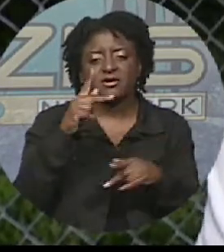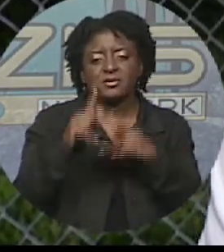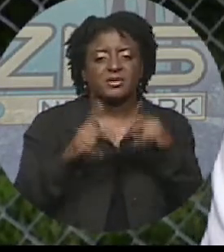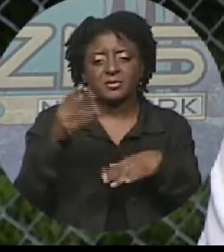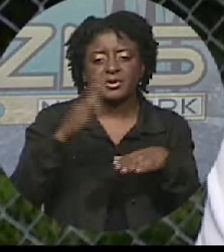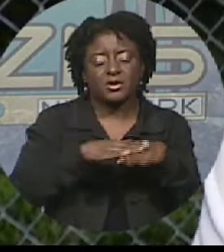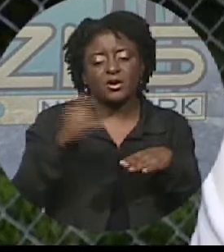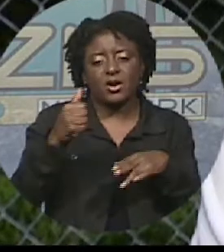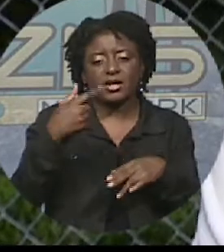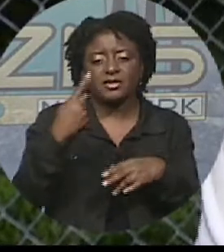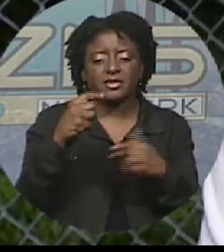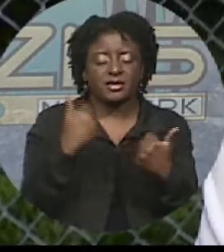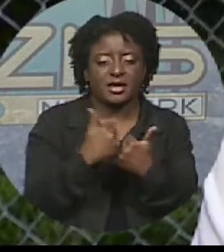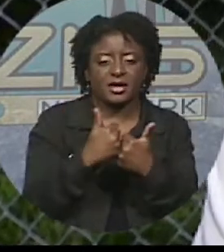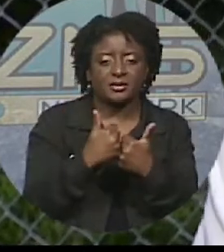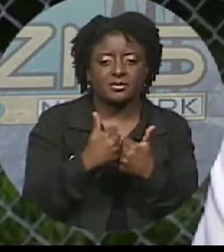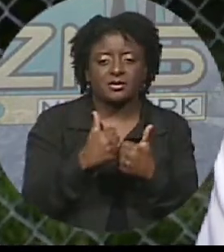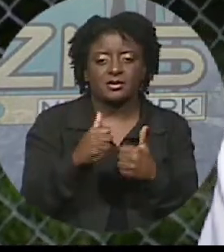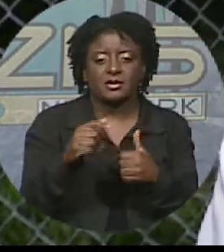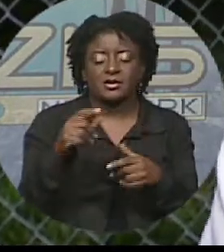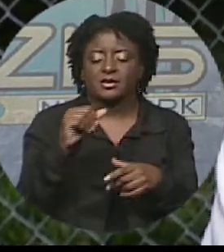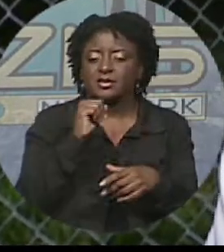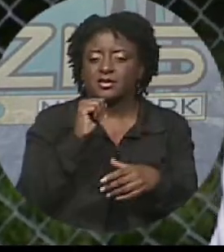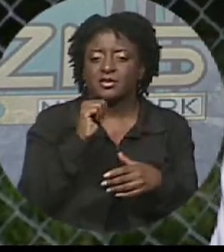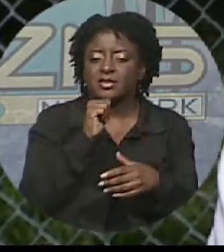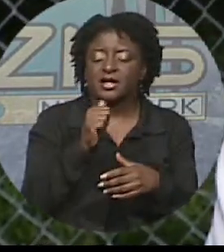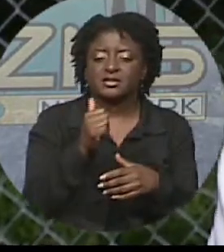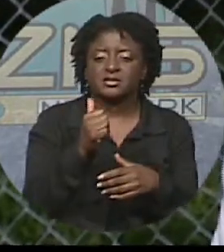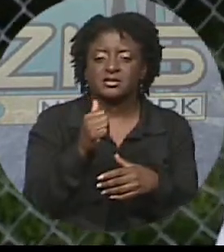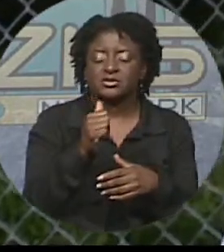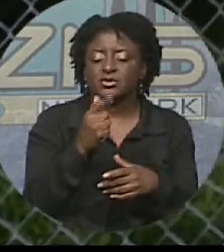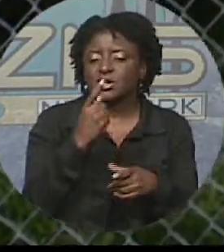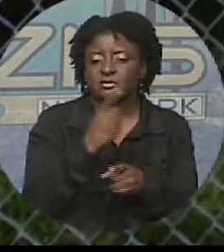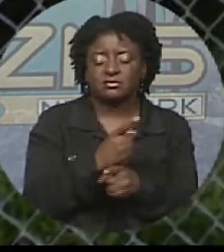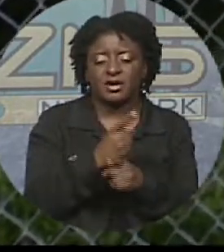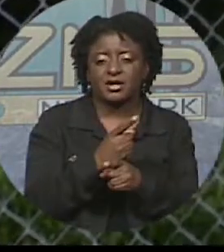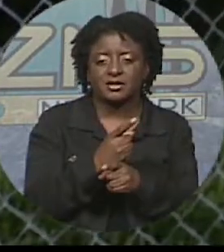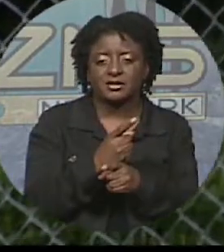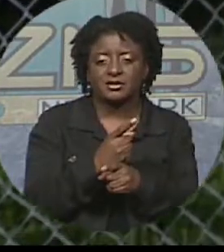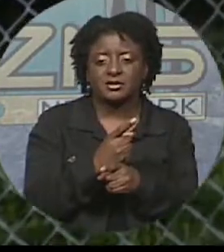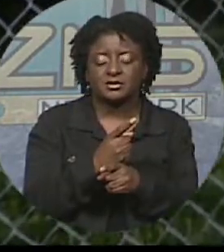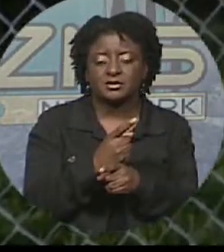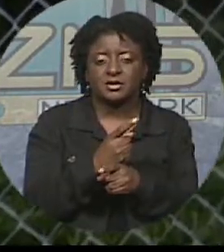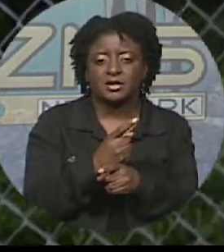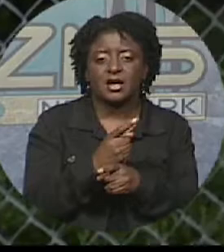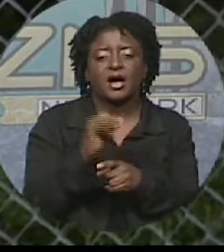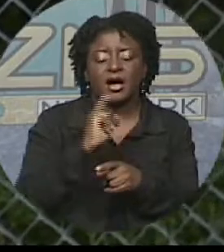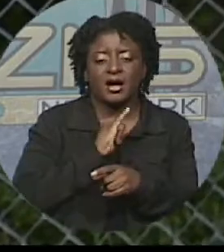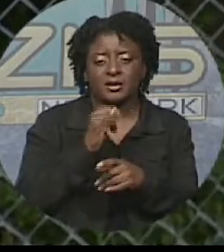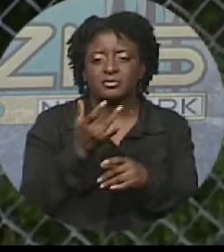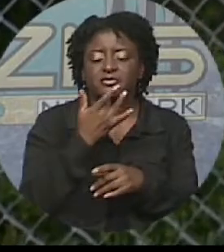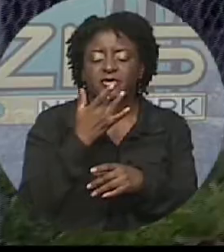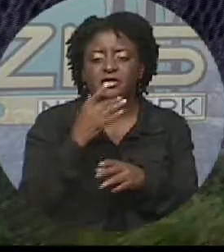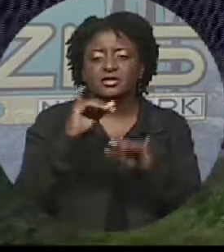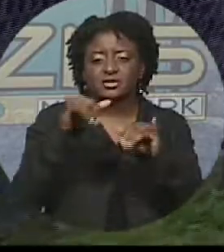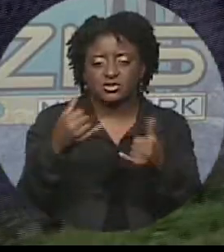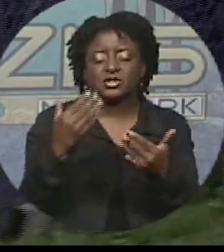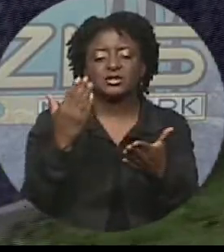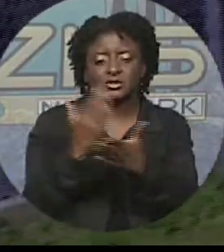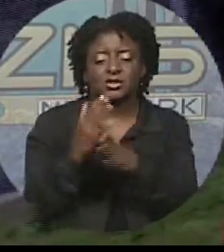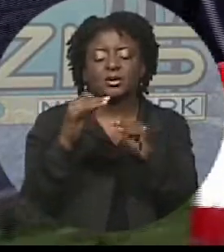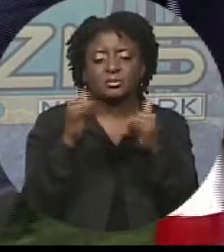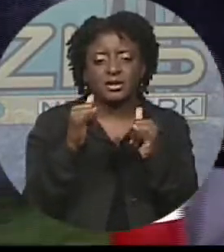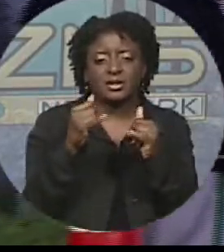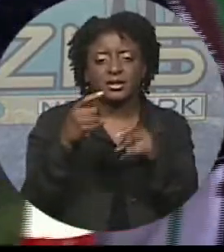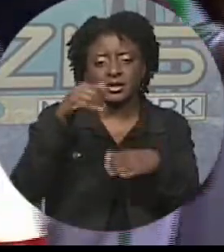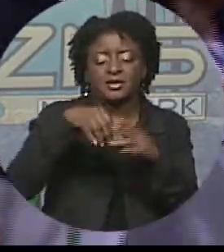nobody seems to want to do anything about it. And before I hurt myself or lose love for the game, I rather just withdraw my services in the league. What